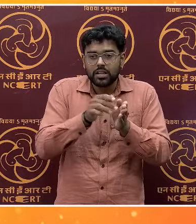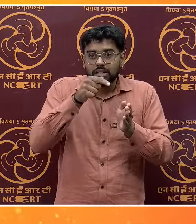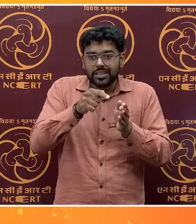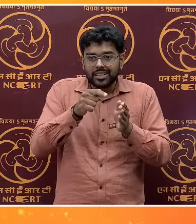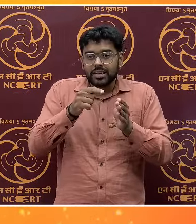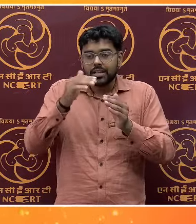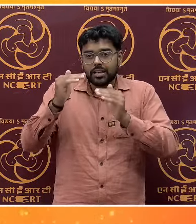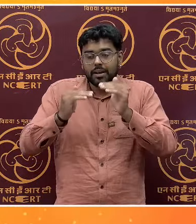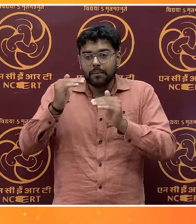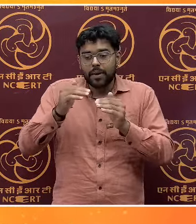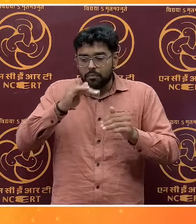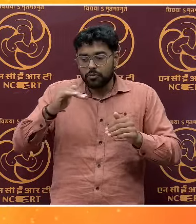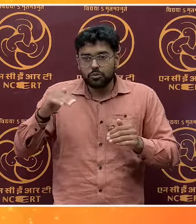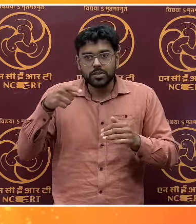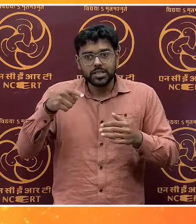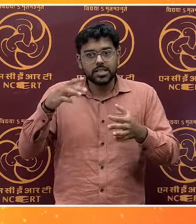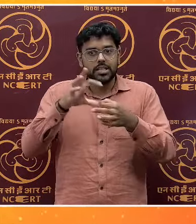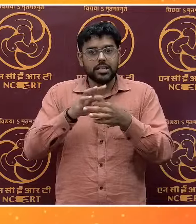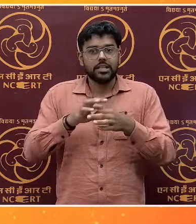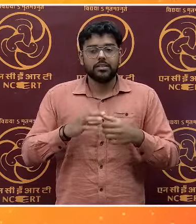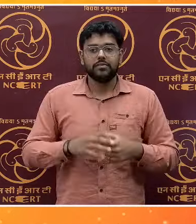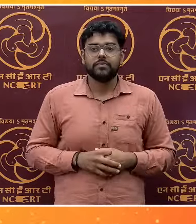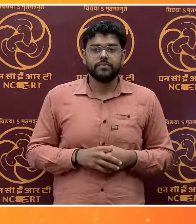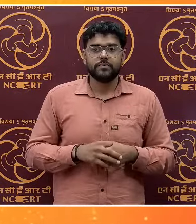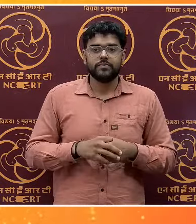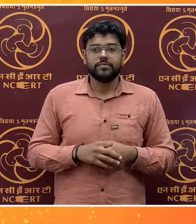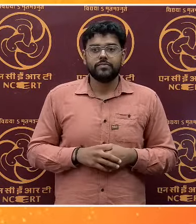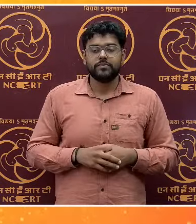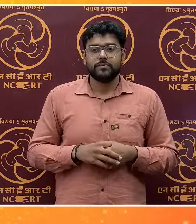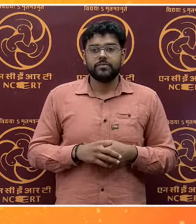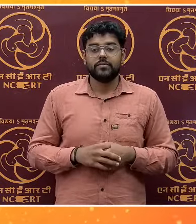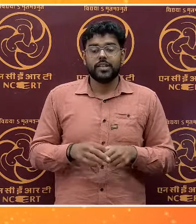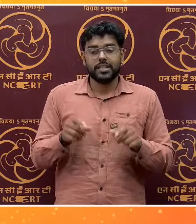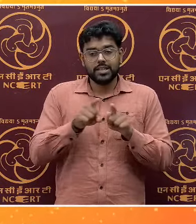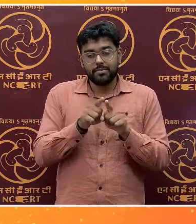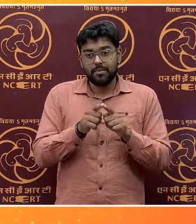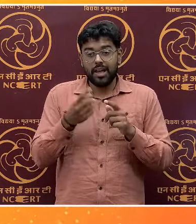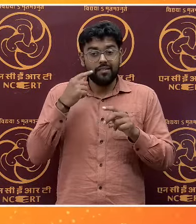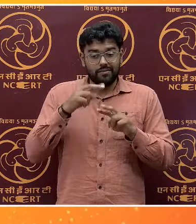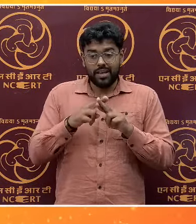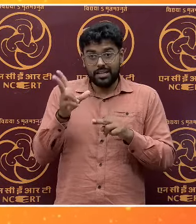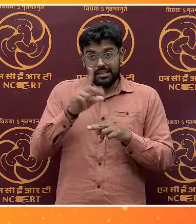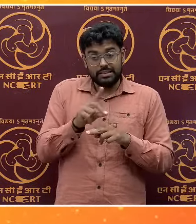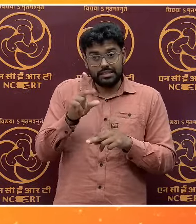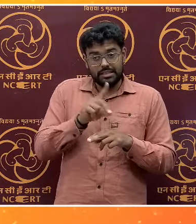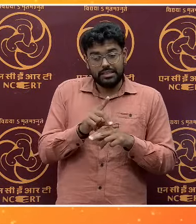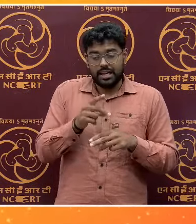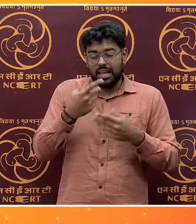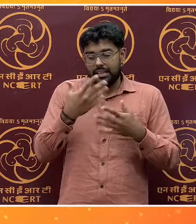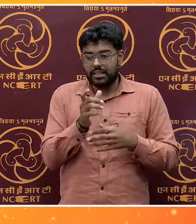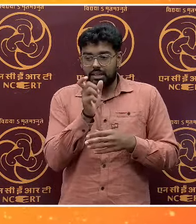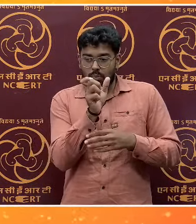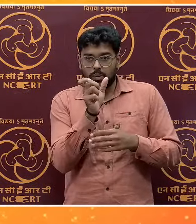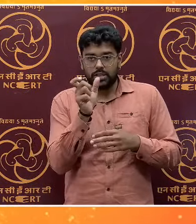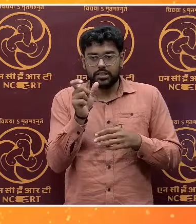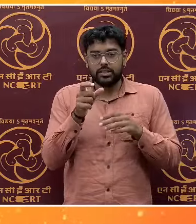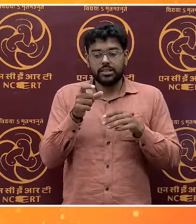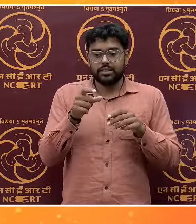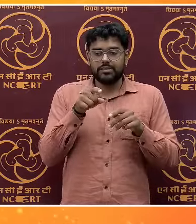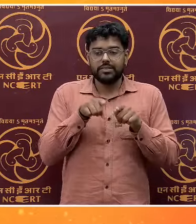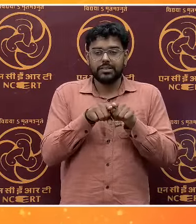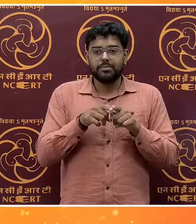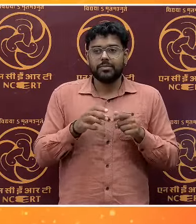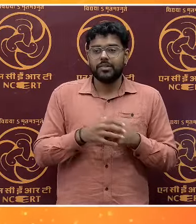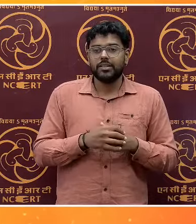group of Group of boys. children, yes, Yeah, coming out of school. yeah. And repetition is when you say the same thing with different word. Like